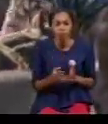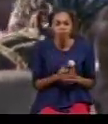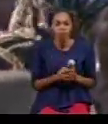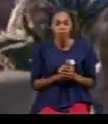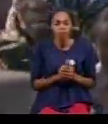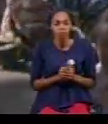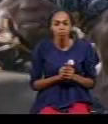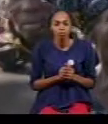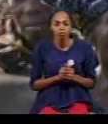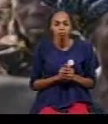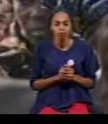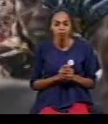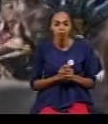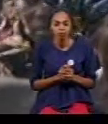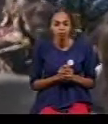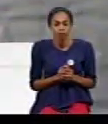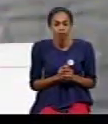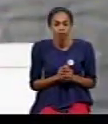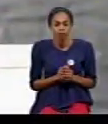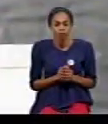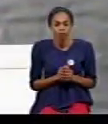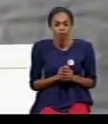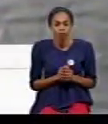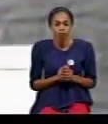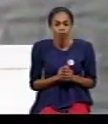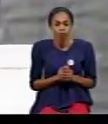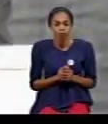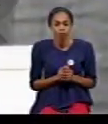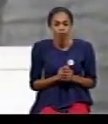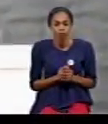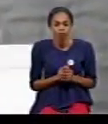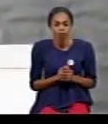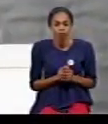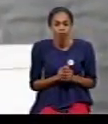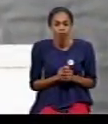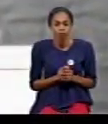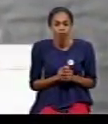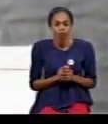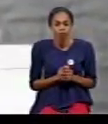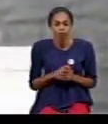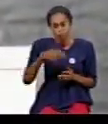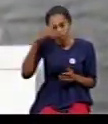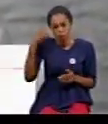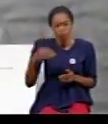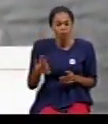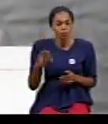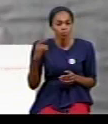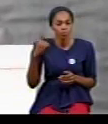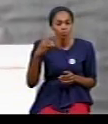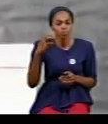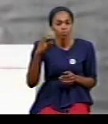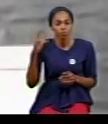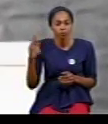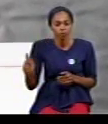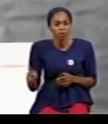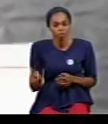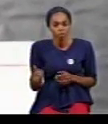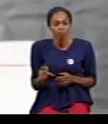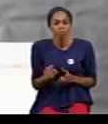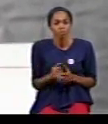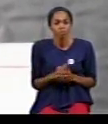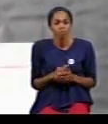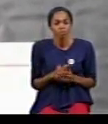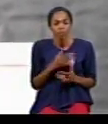right now. It might be as a result of the past GCK or the present, the one we started